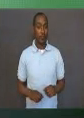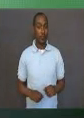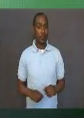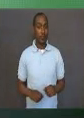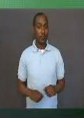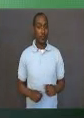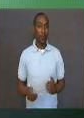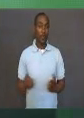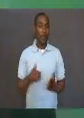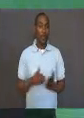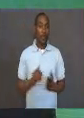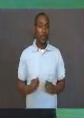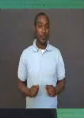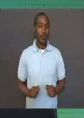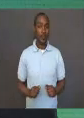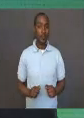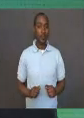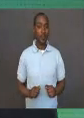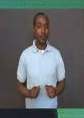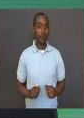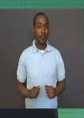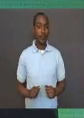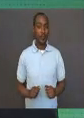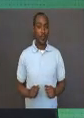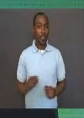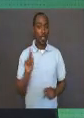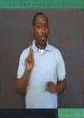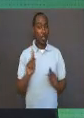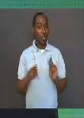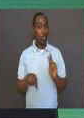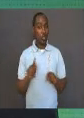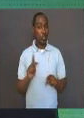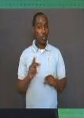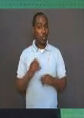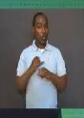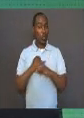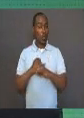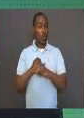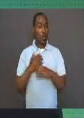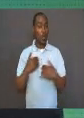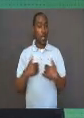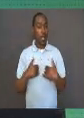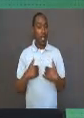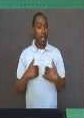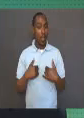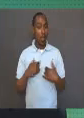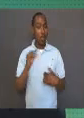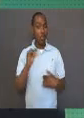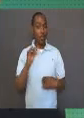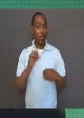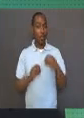it again. If a person has immunity to a certain